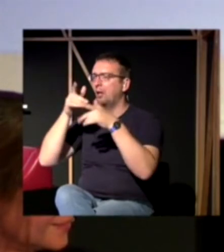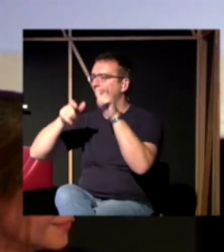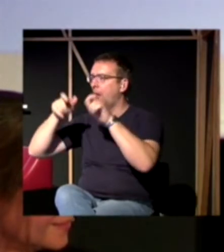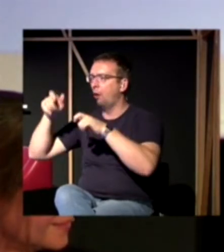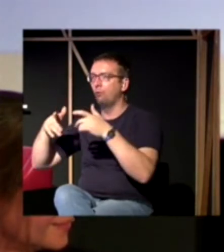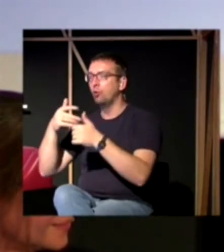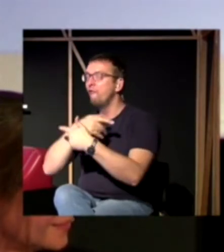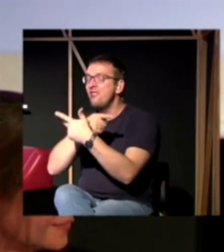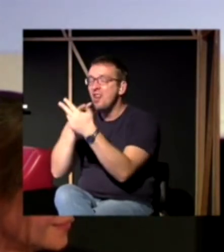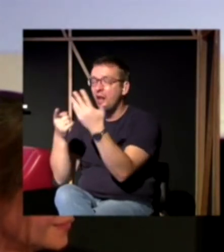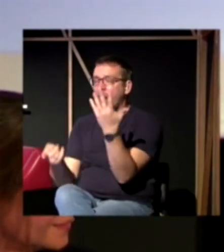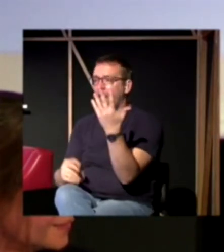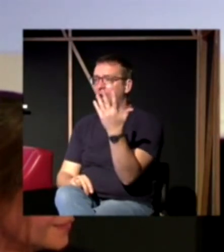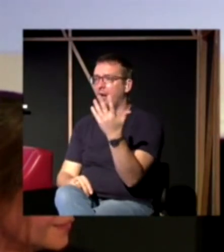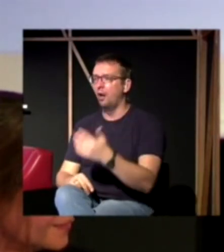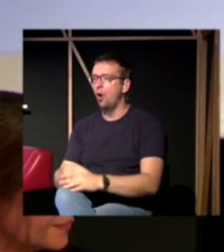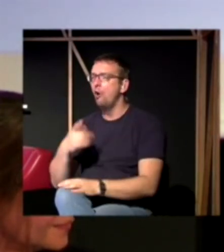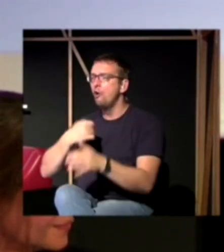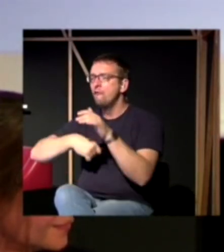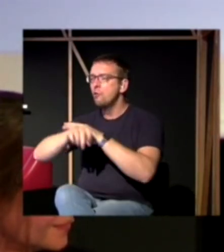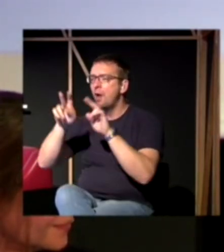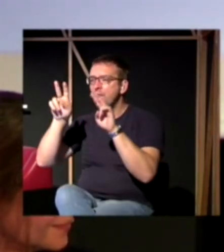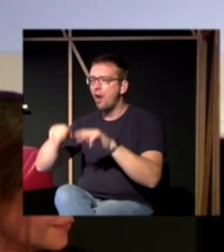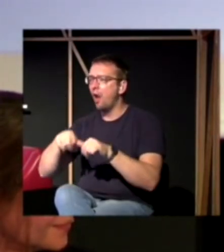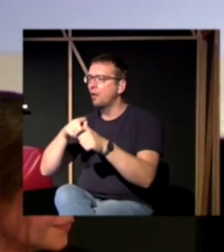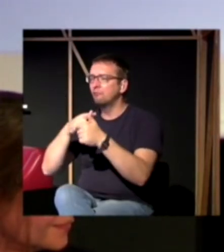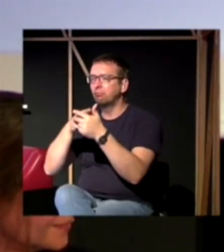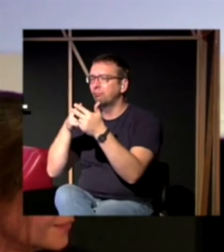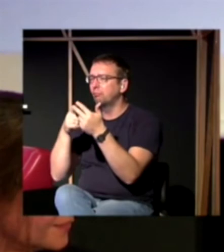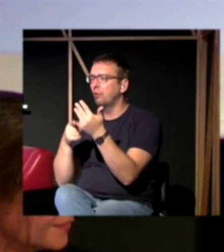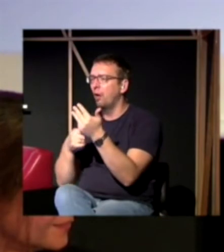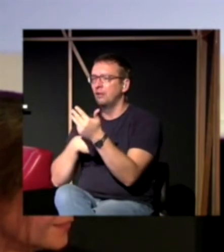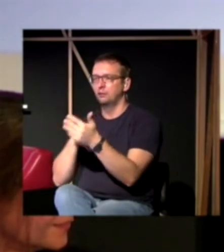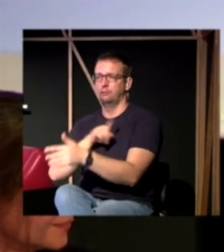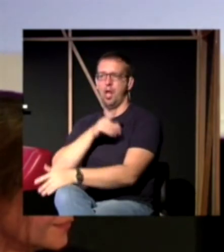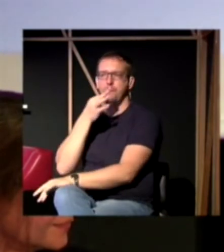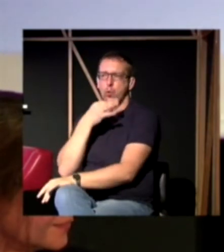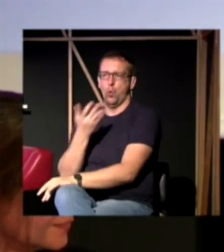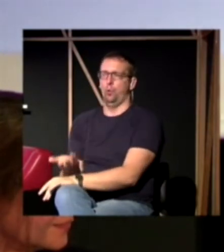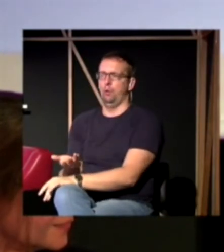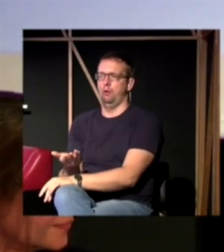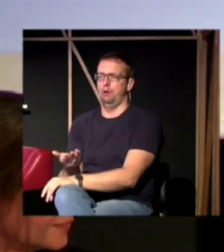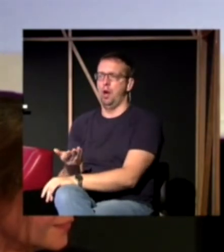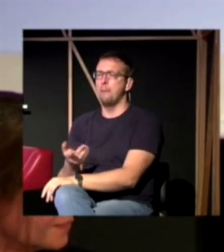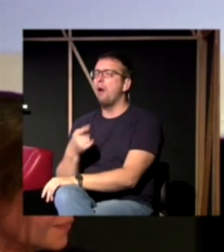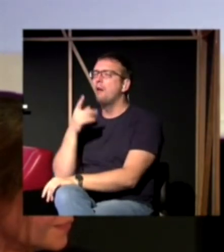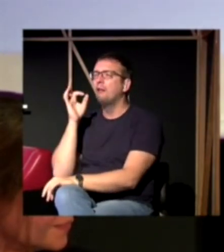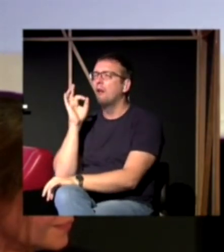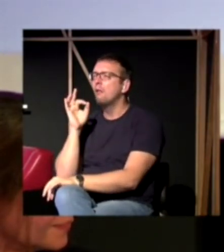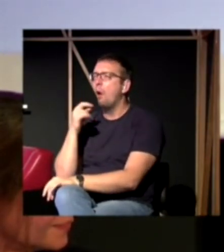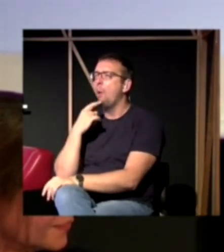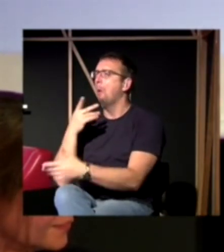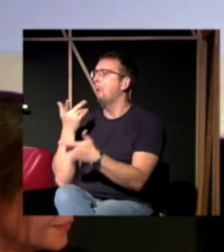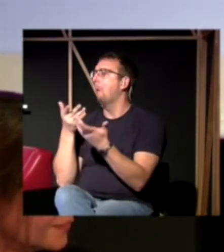like just a fan. And I wasn't aware that there was people who couldn't follow football just like